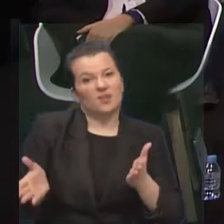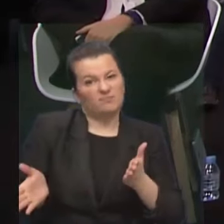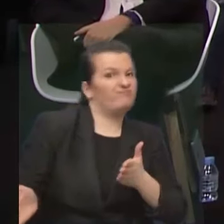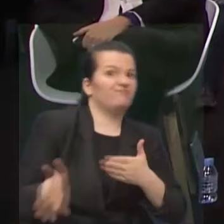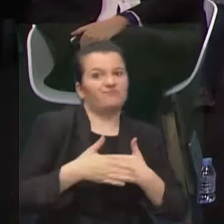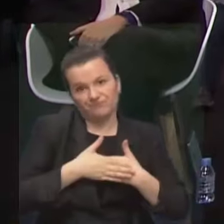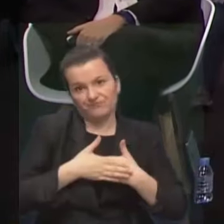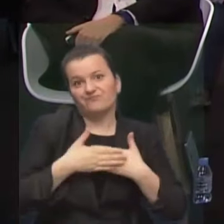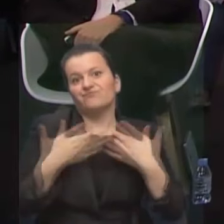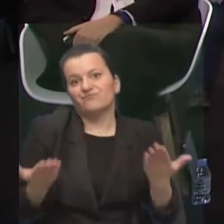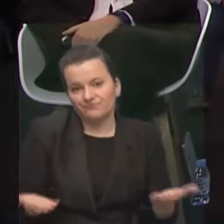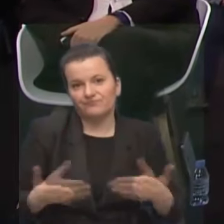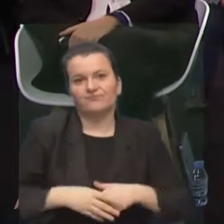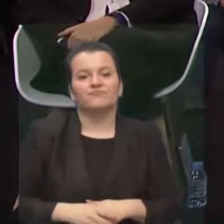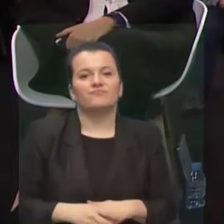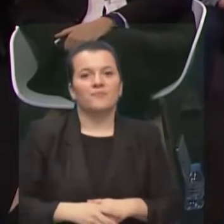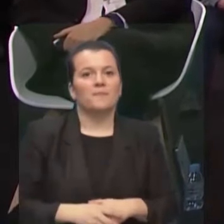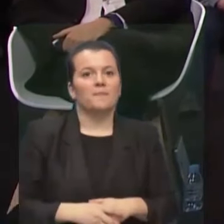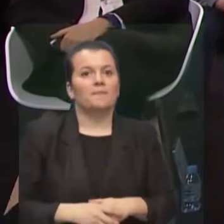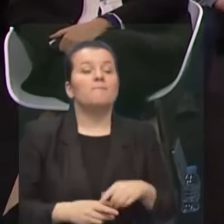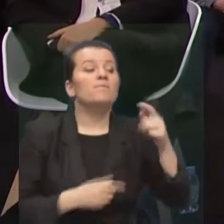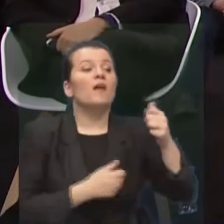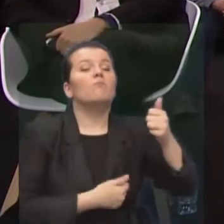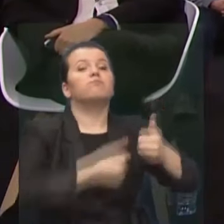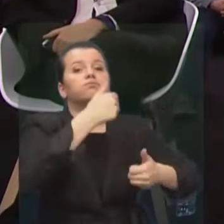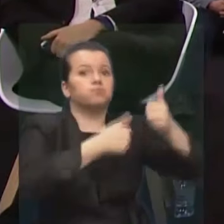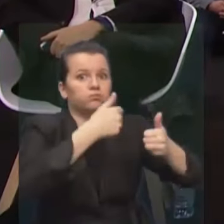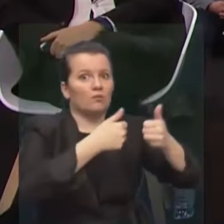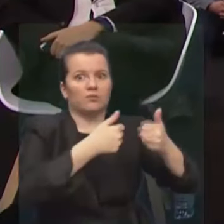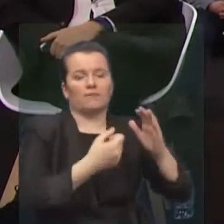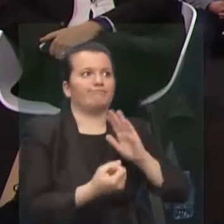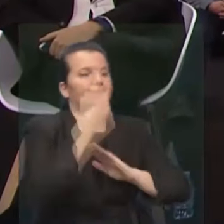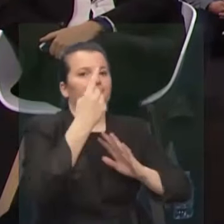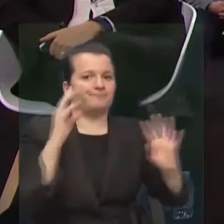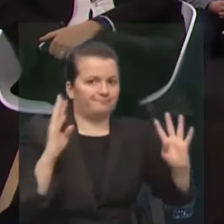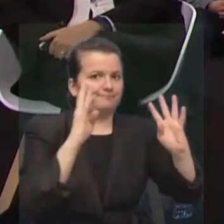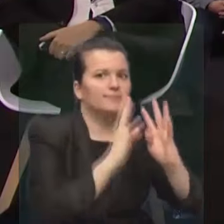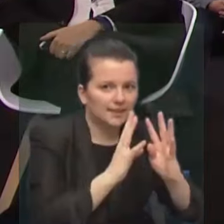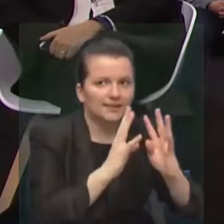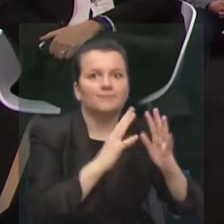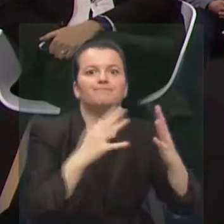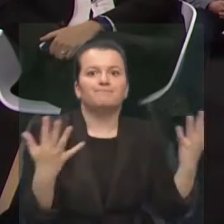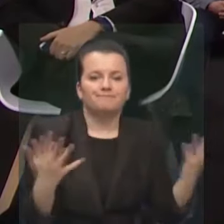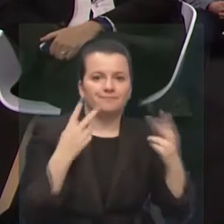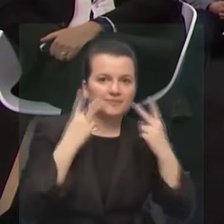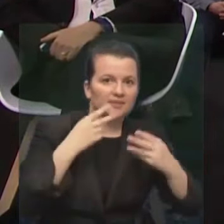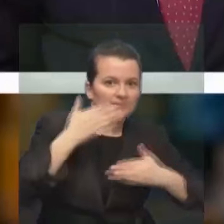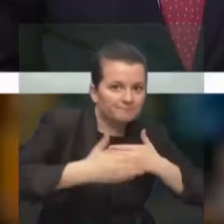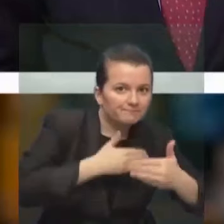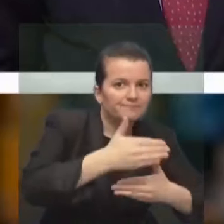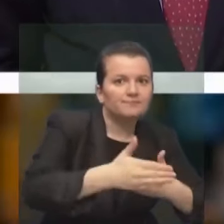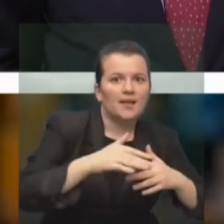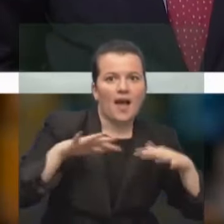start of the crisis, the board of directors held exceptional meetings in order to regularly review